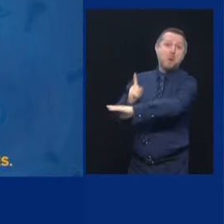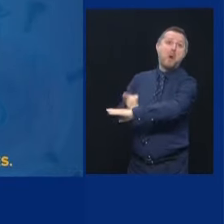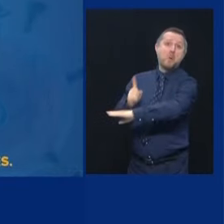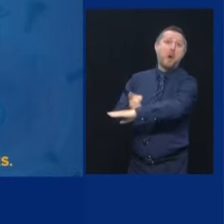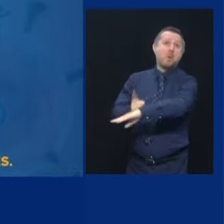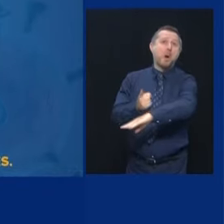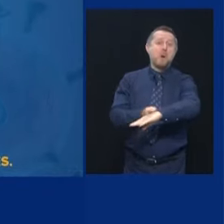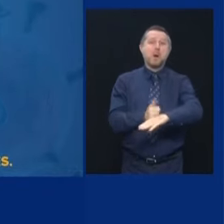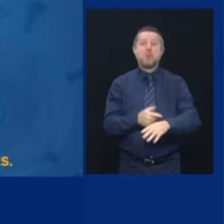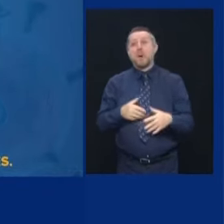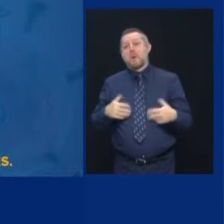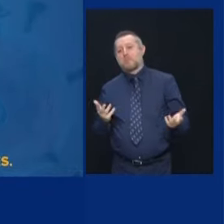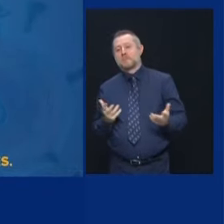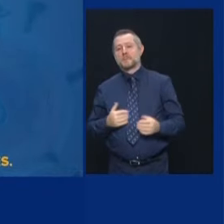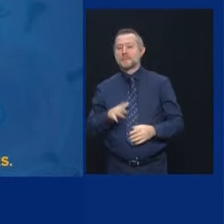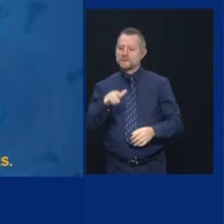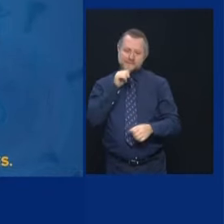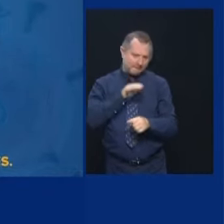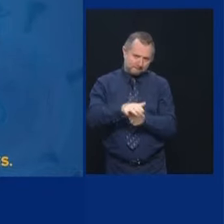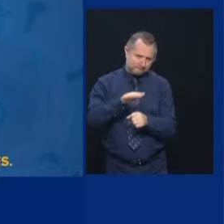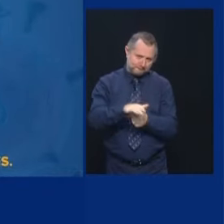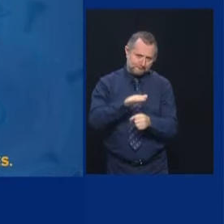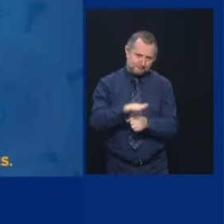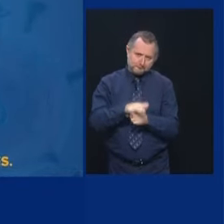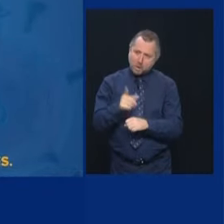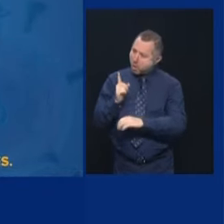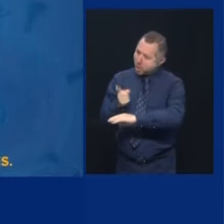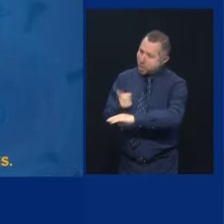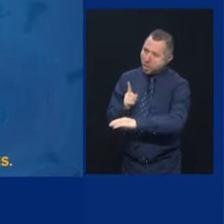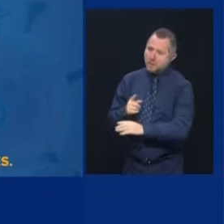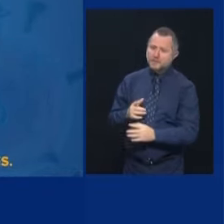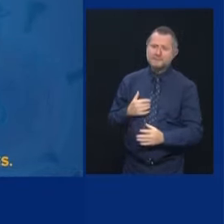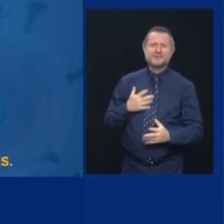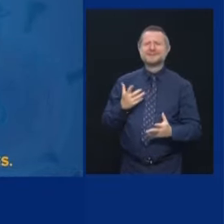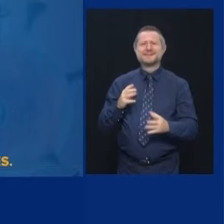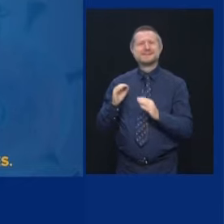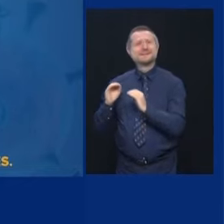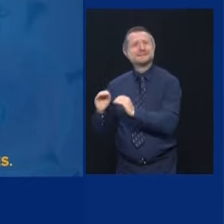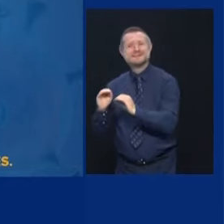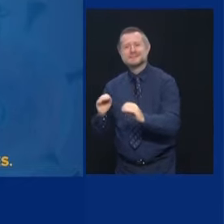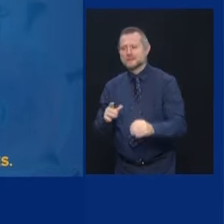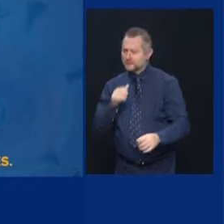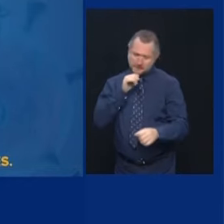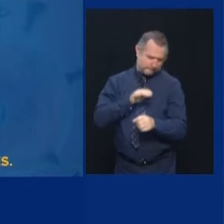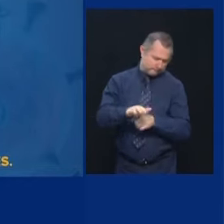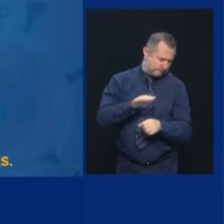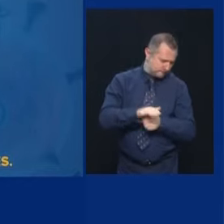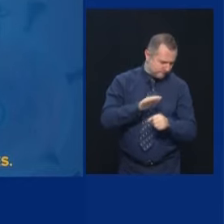That's not enforcement. Well, we do public education. That's not enforcement.